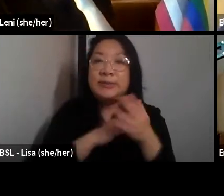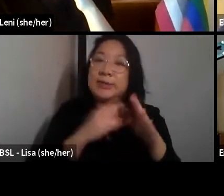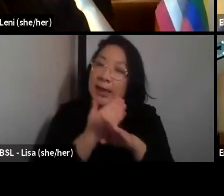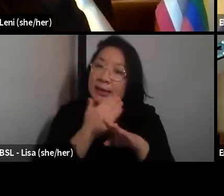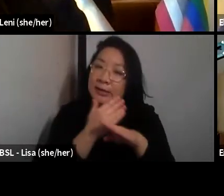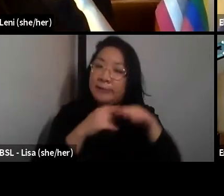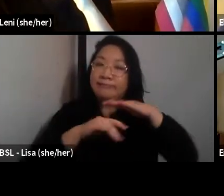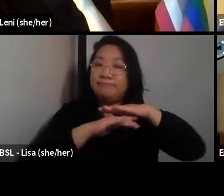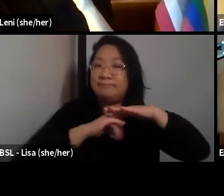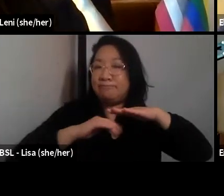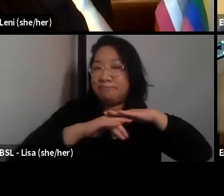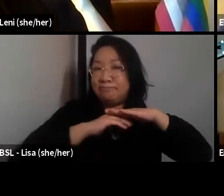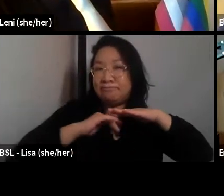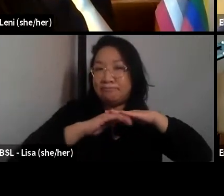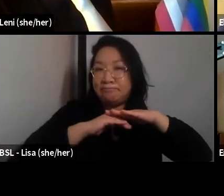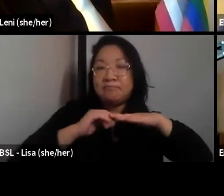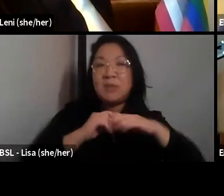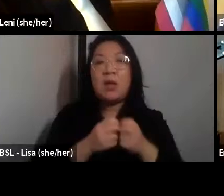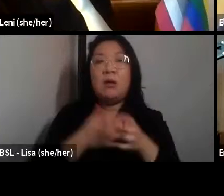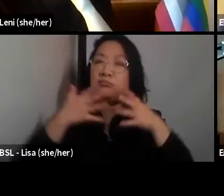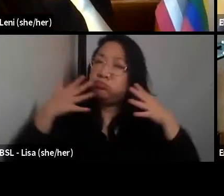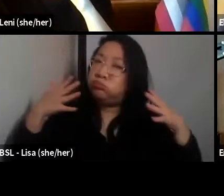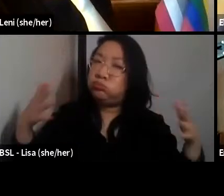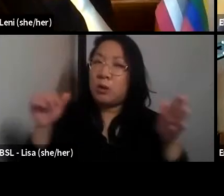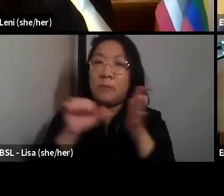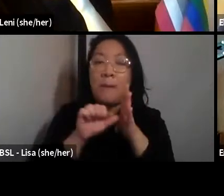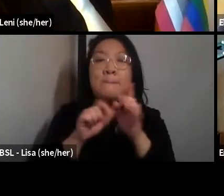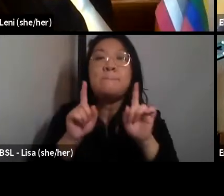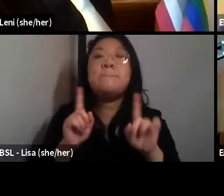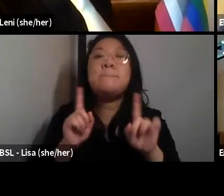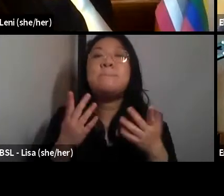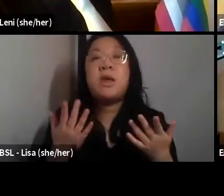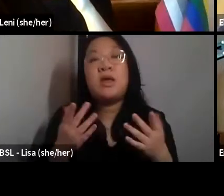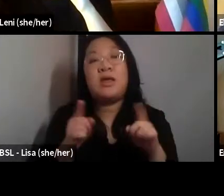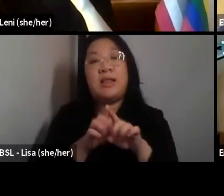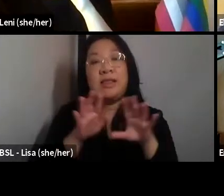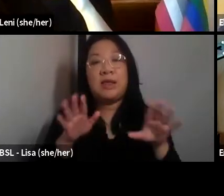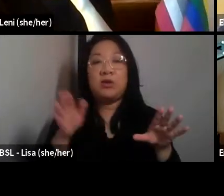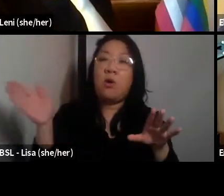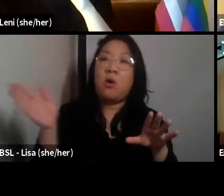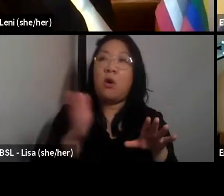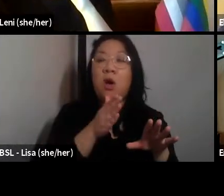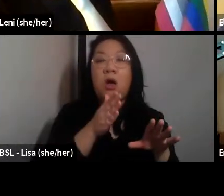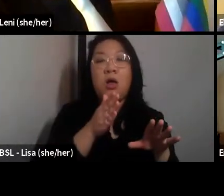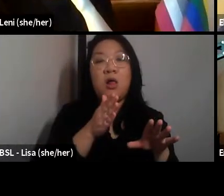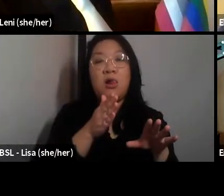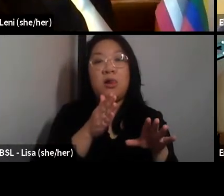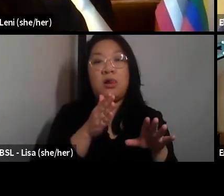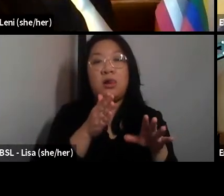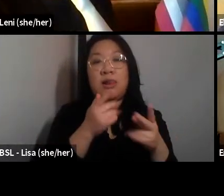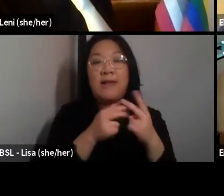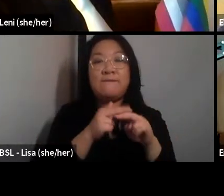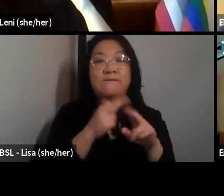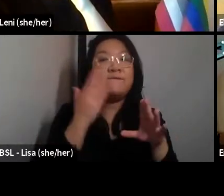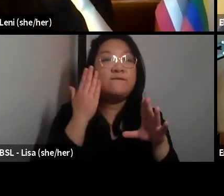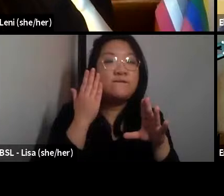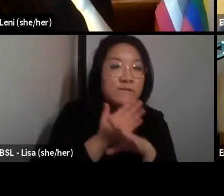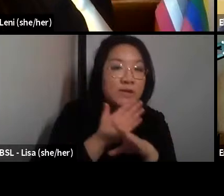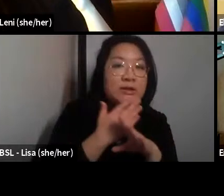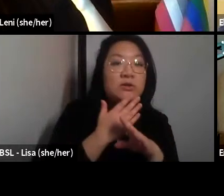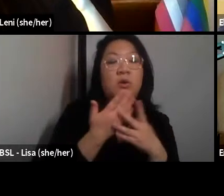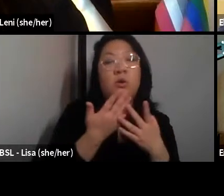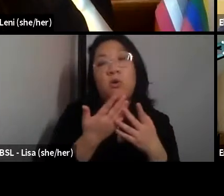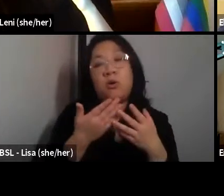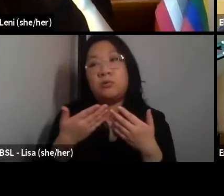asexuality. And there is a massive issue with even like everybody who is either coded or